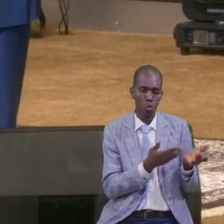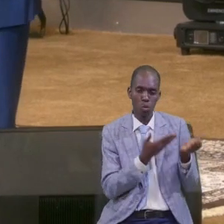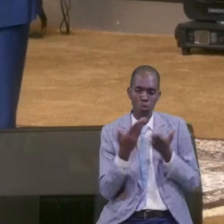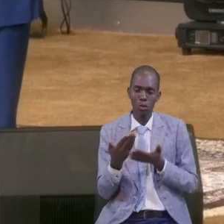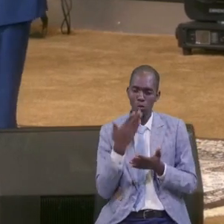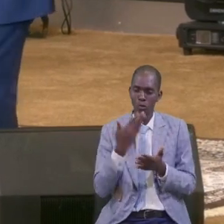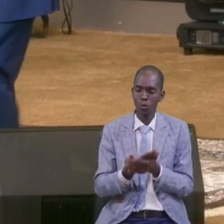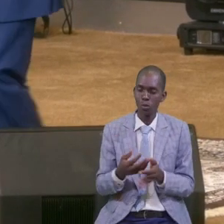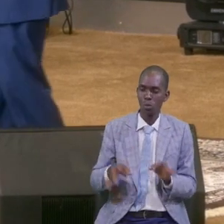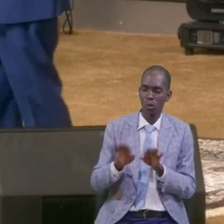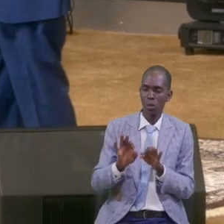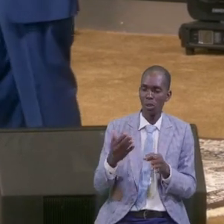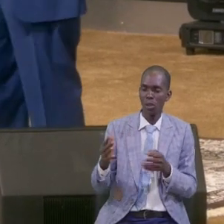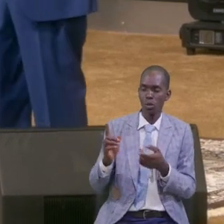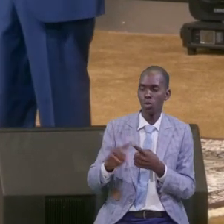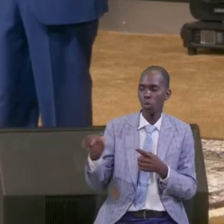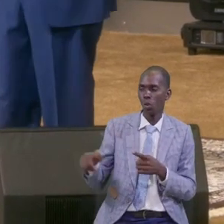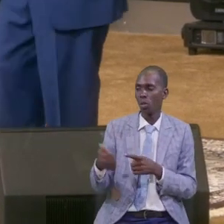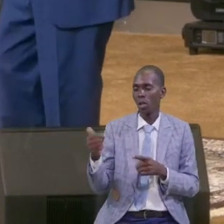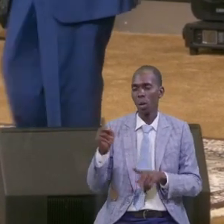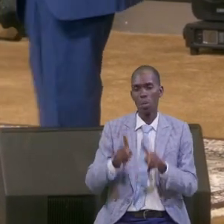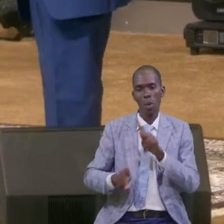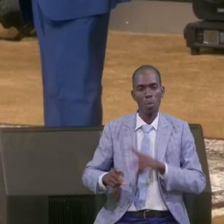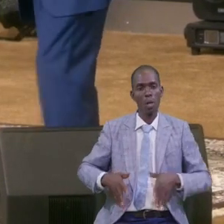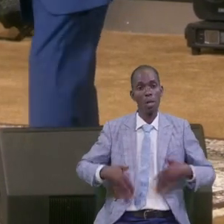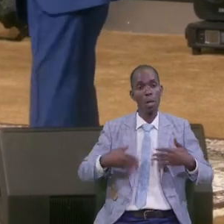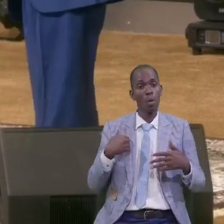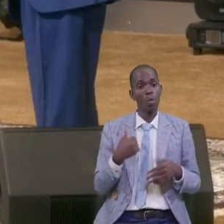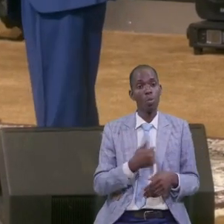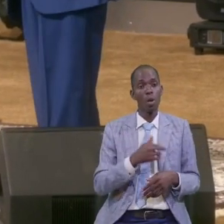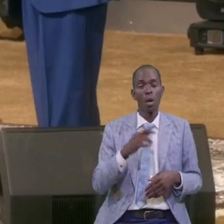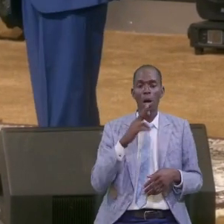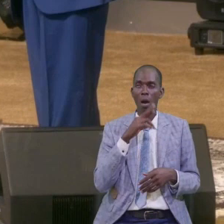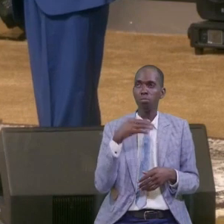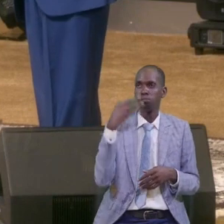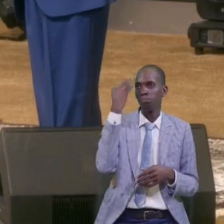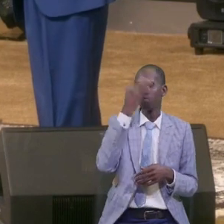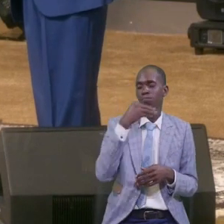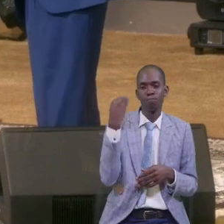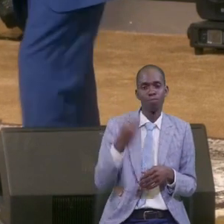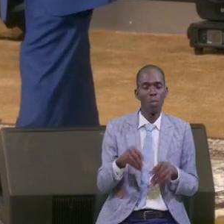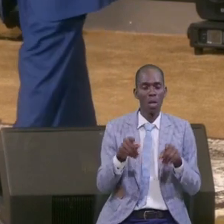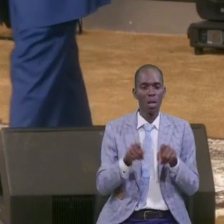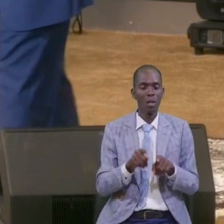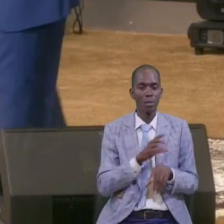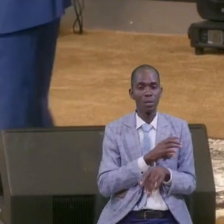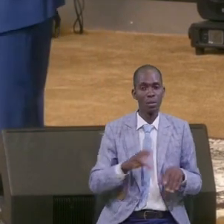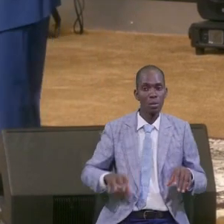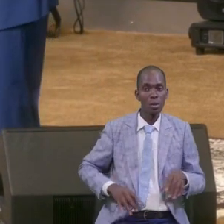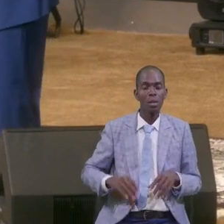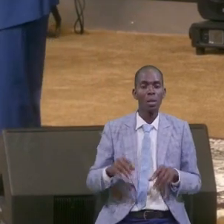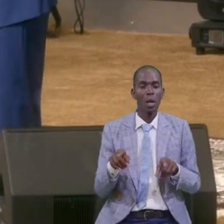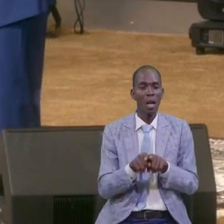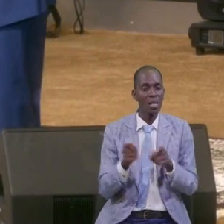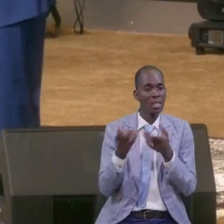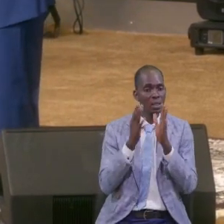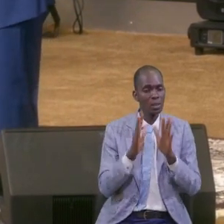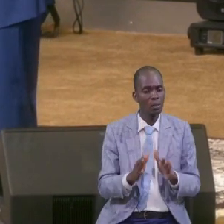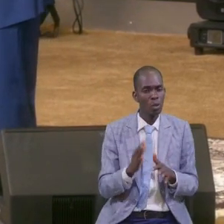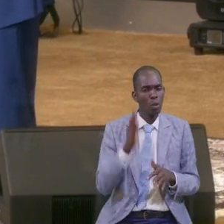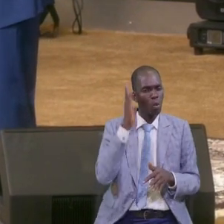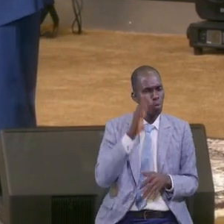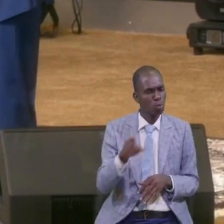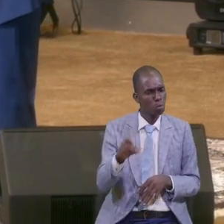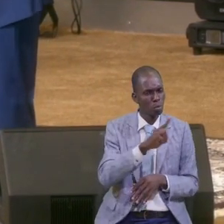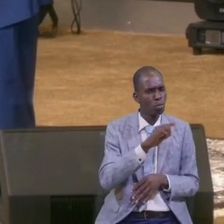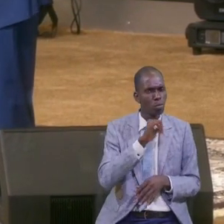of other people. And if we are in semblance to him as servants, are we not going to think? Are we not going to